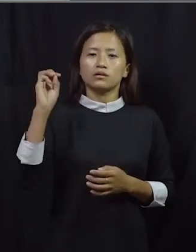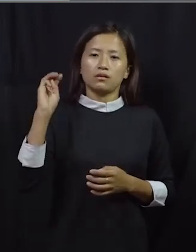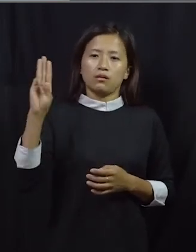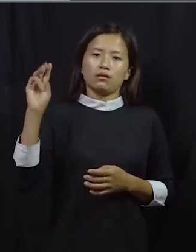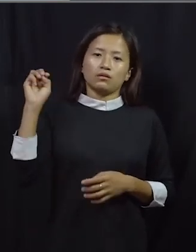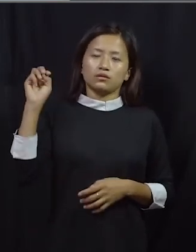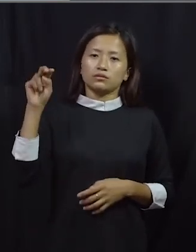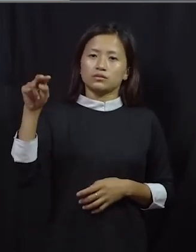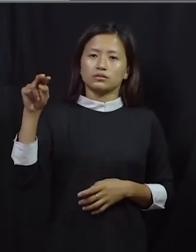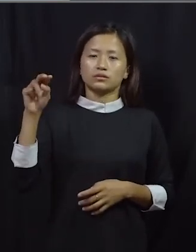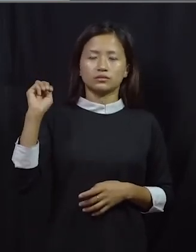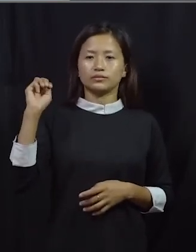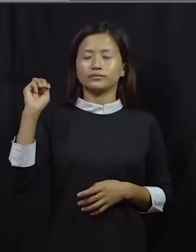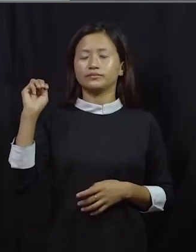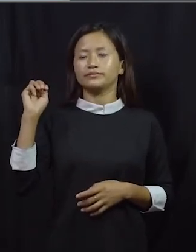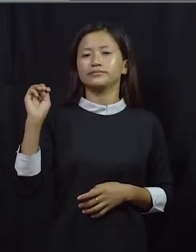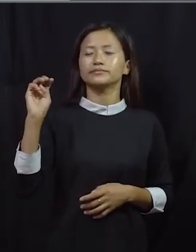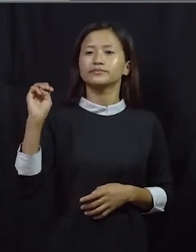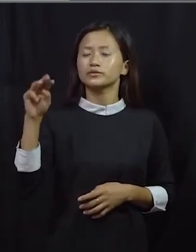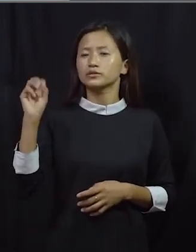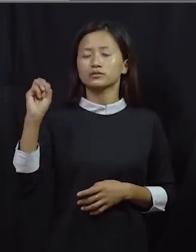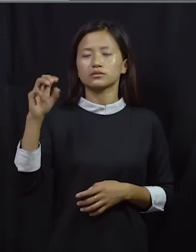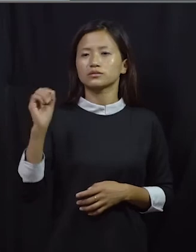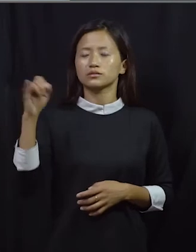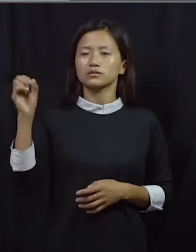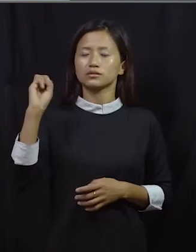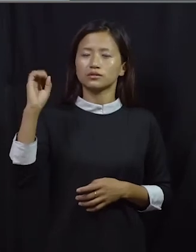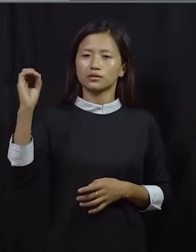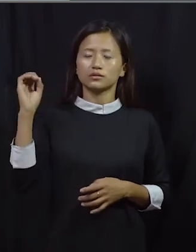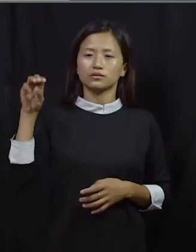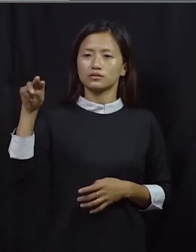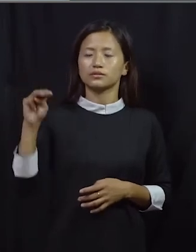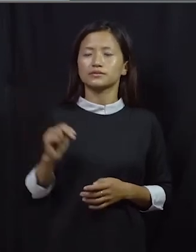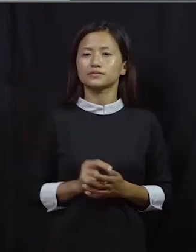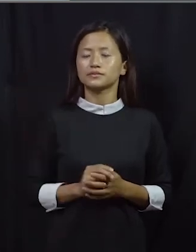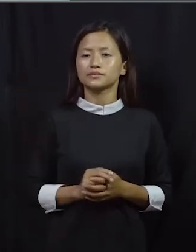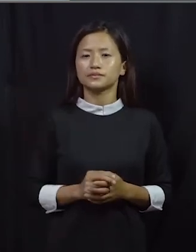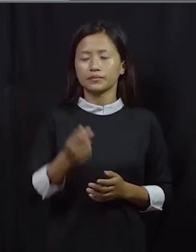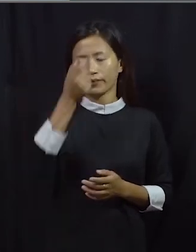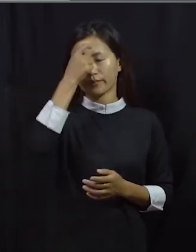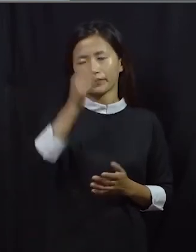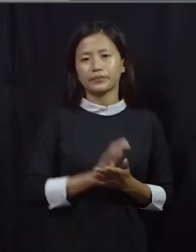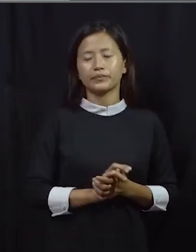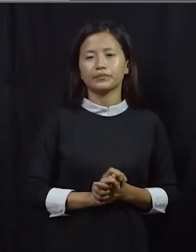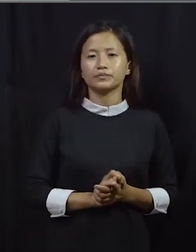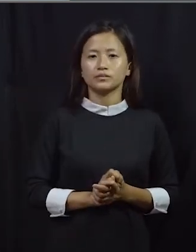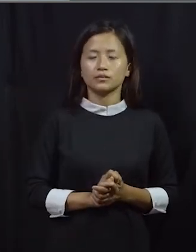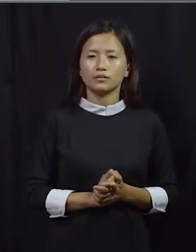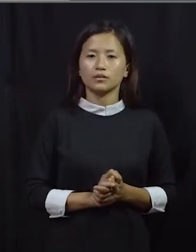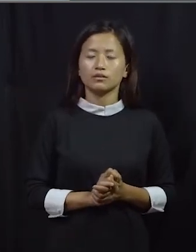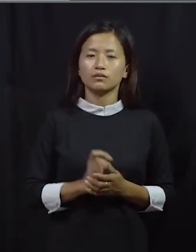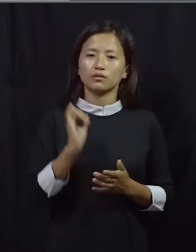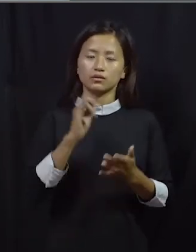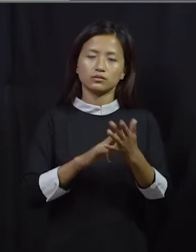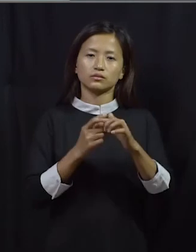3,600 and 1,650, which means in this problem also, the interest